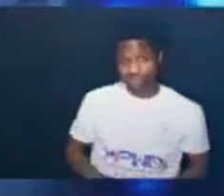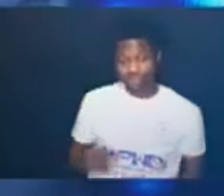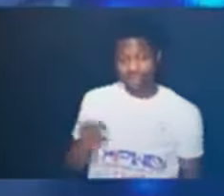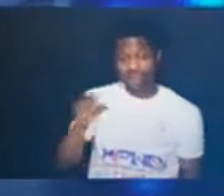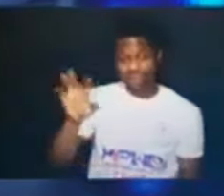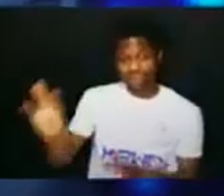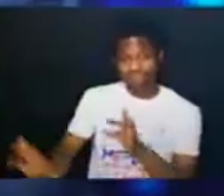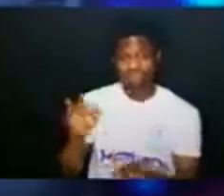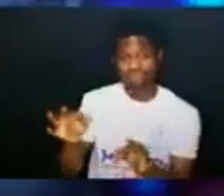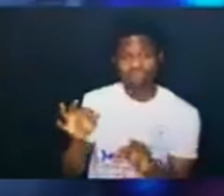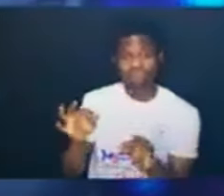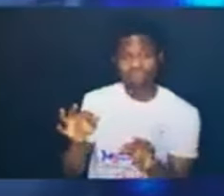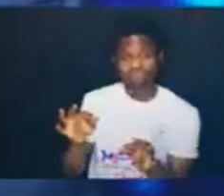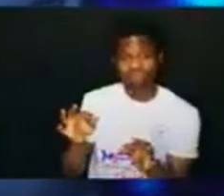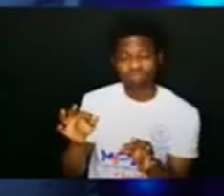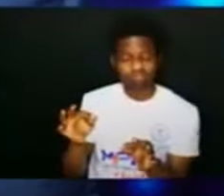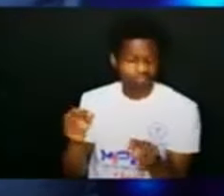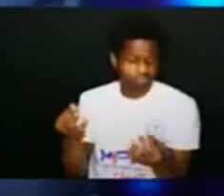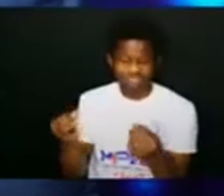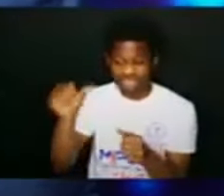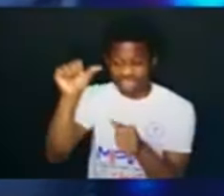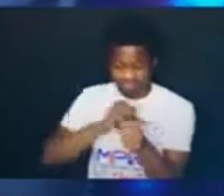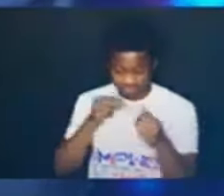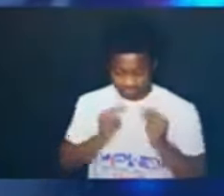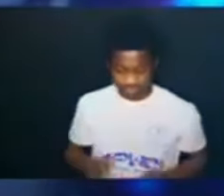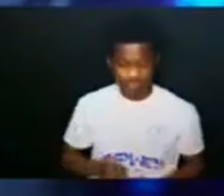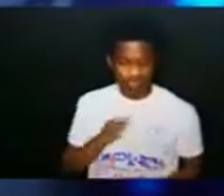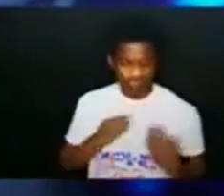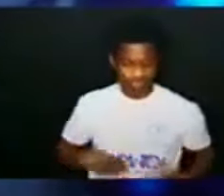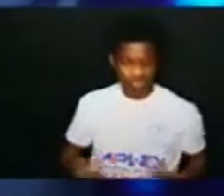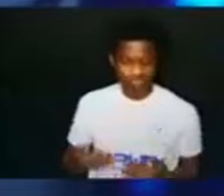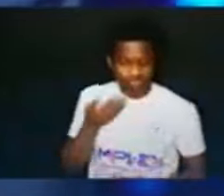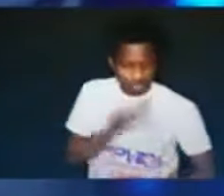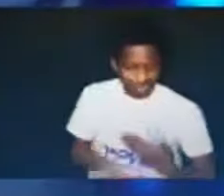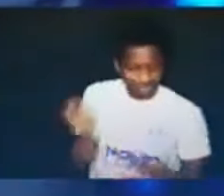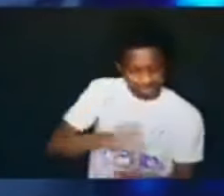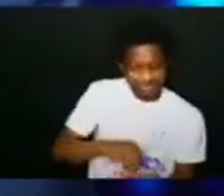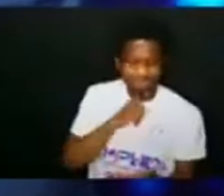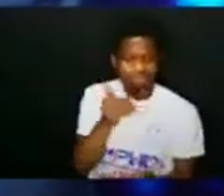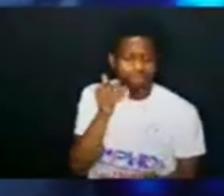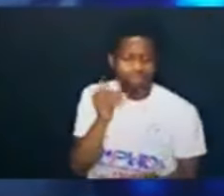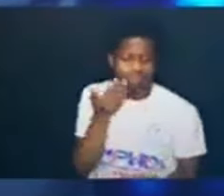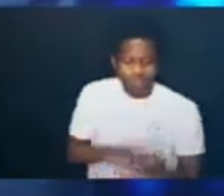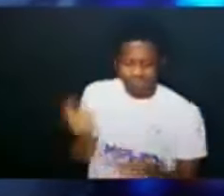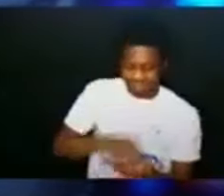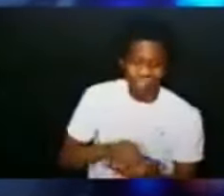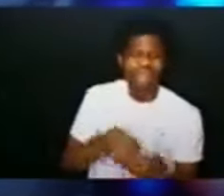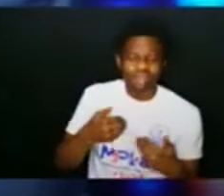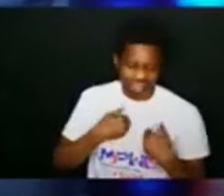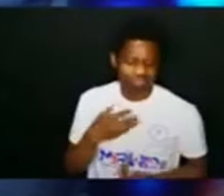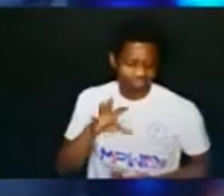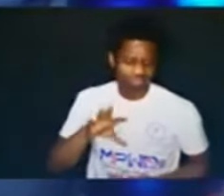and every human being, born again or not born again, has a spirit. Is the lamp of the Lord